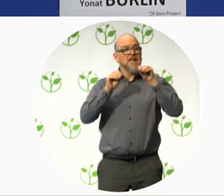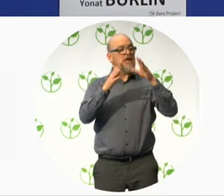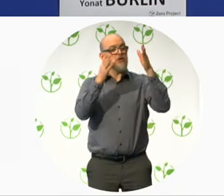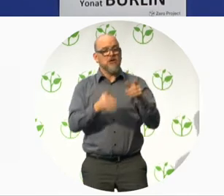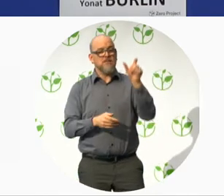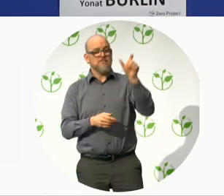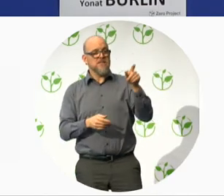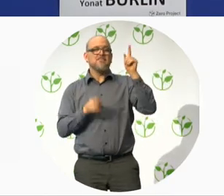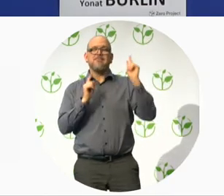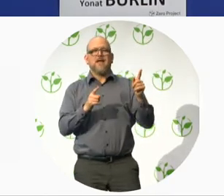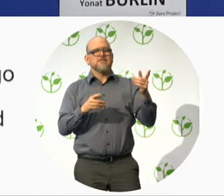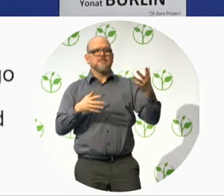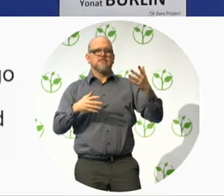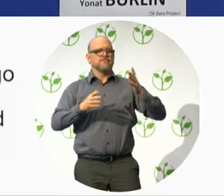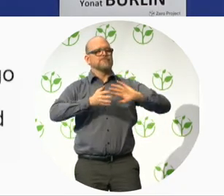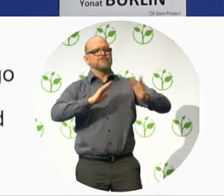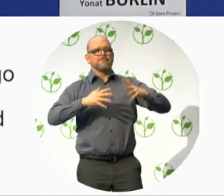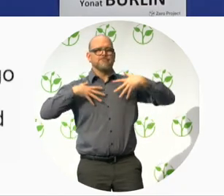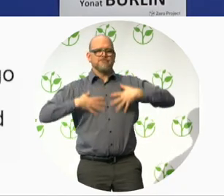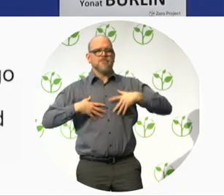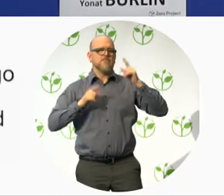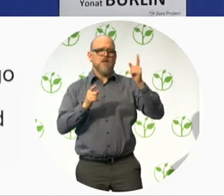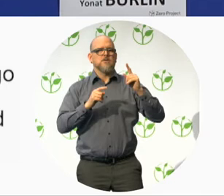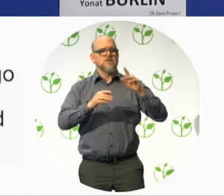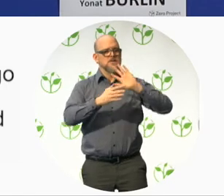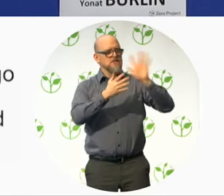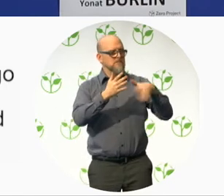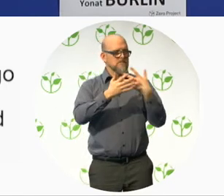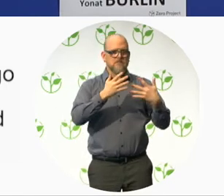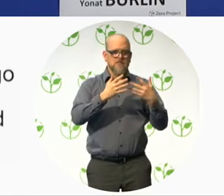sign language and pass it forward to other people so they could